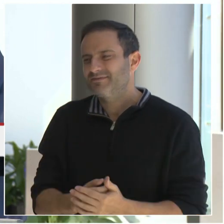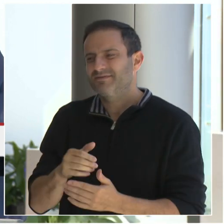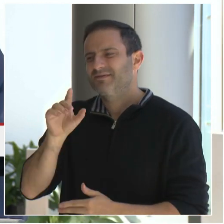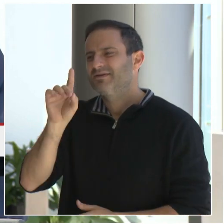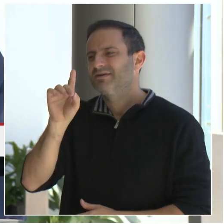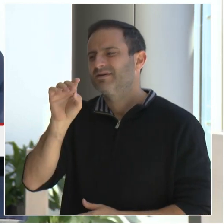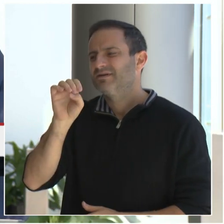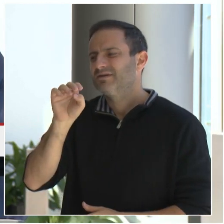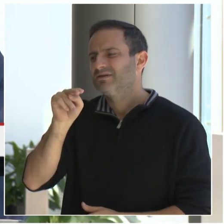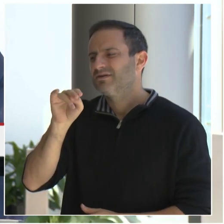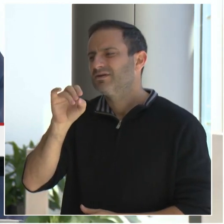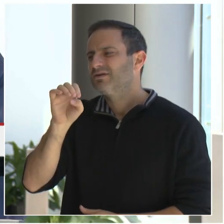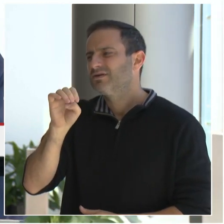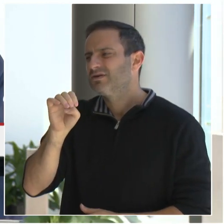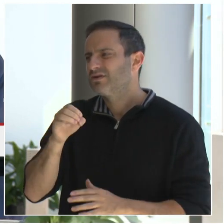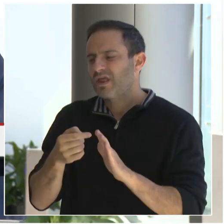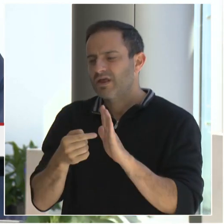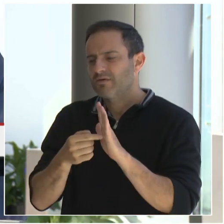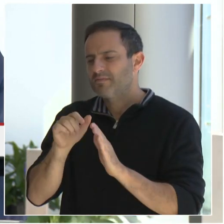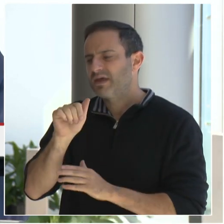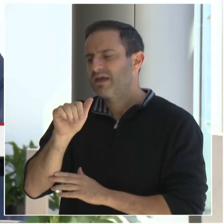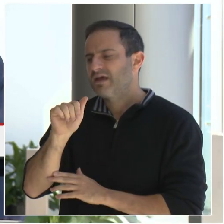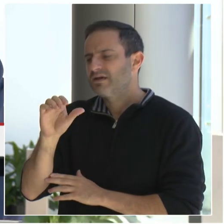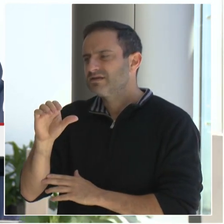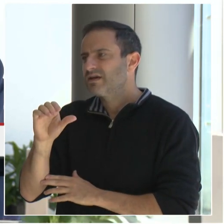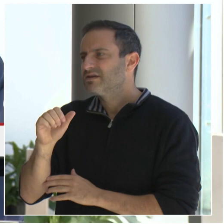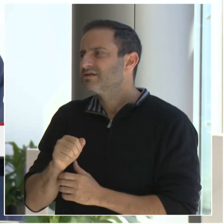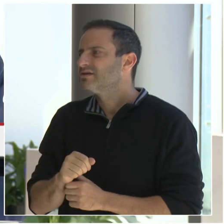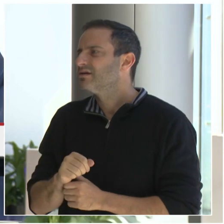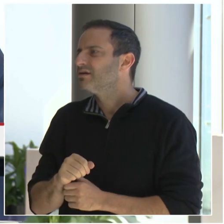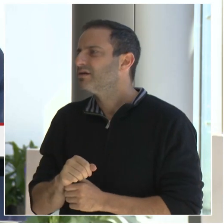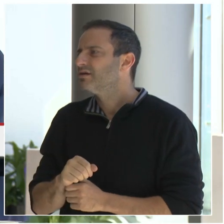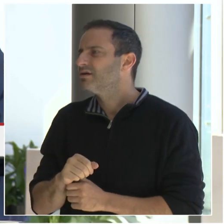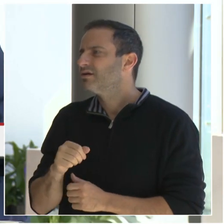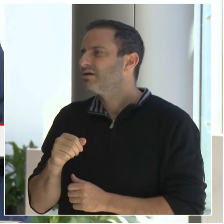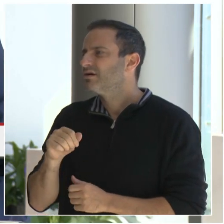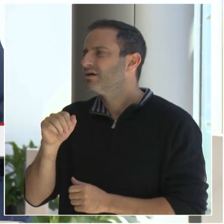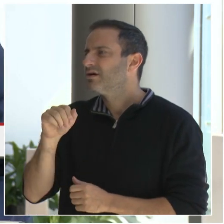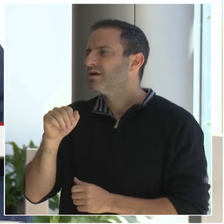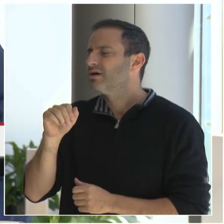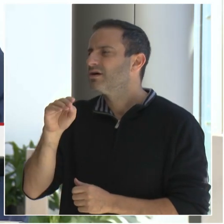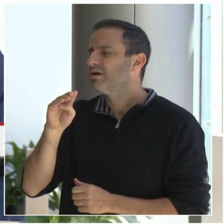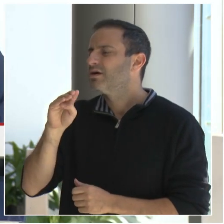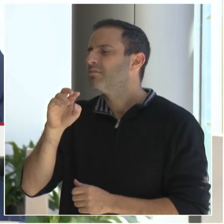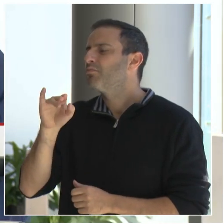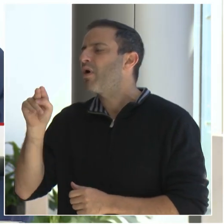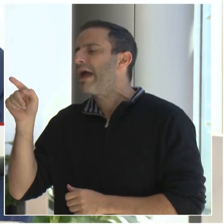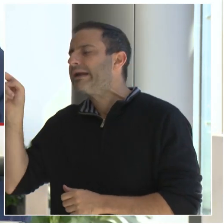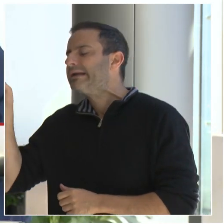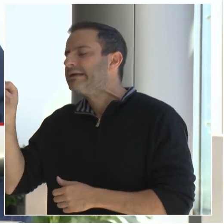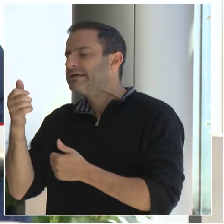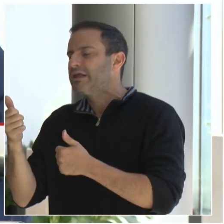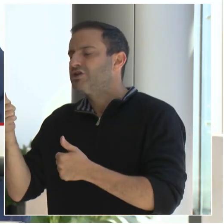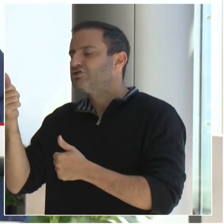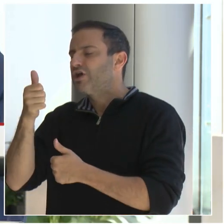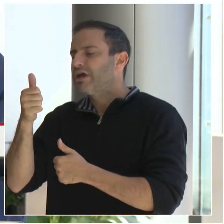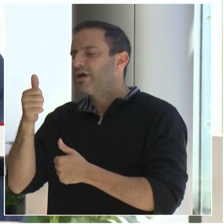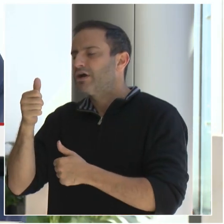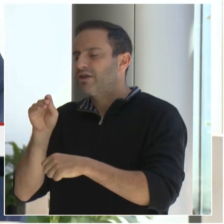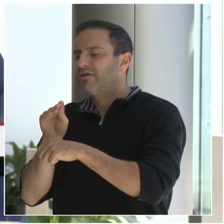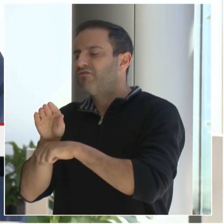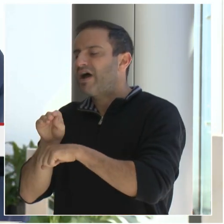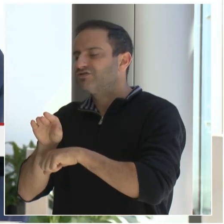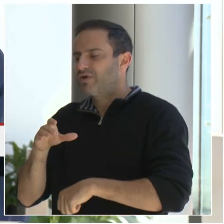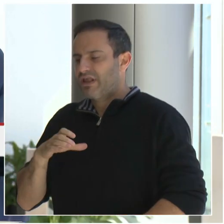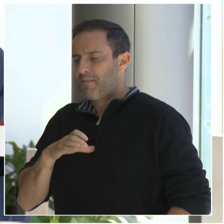Denise represented our AAC, but I think I see Brian. There he is. Brian Mayer, he's our chair of our Riders Advisory Committee. Thanks for being